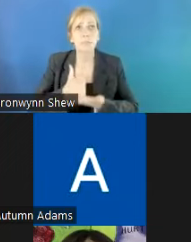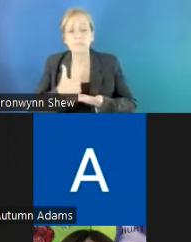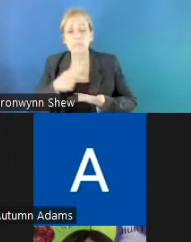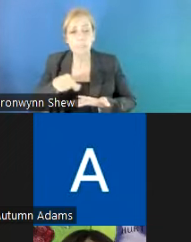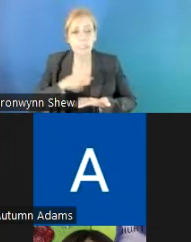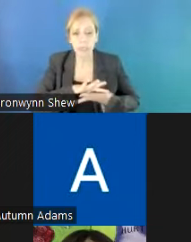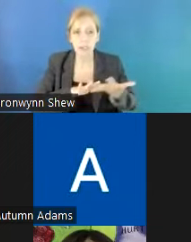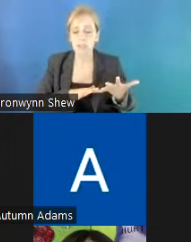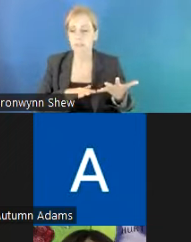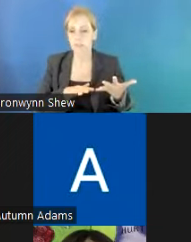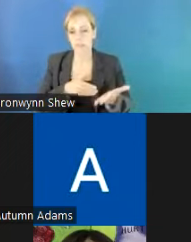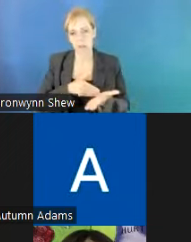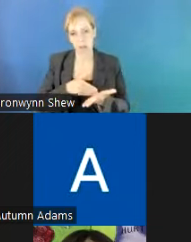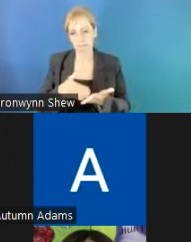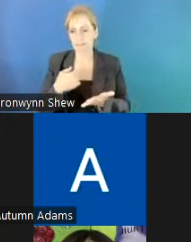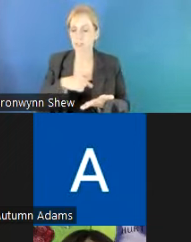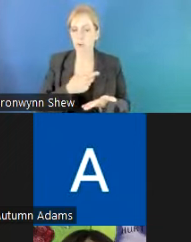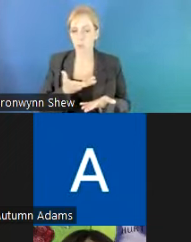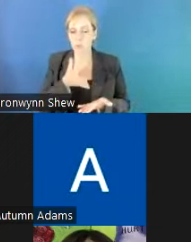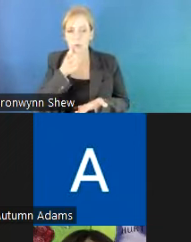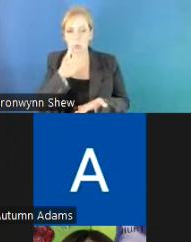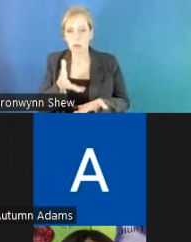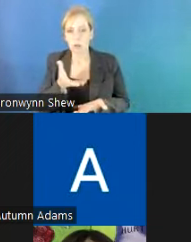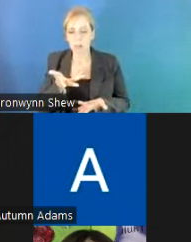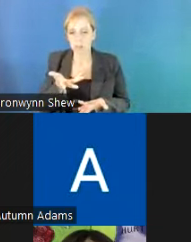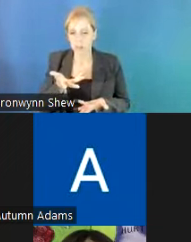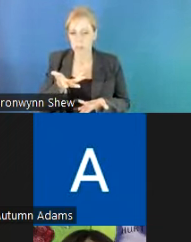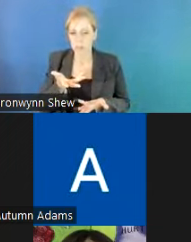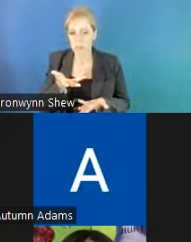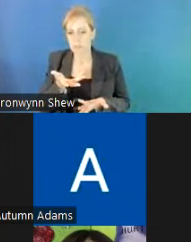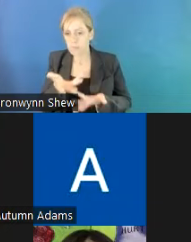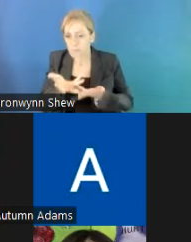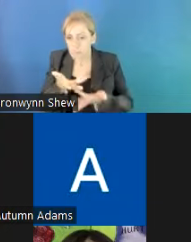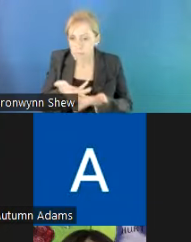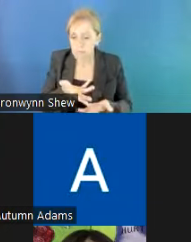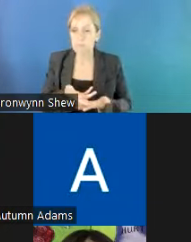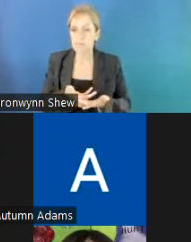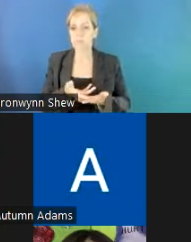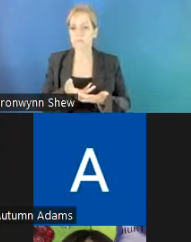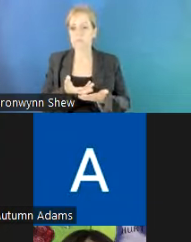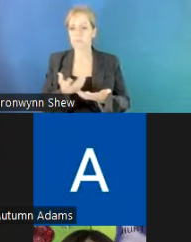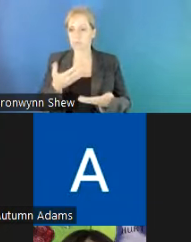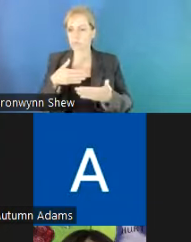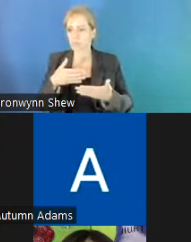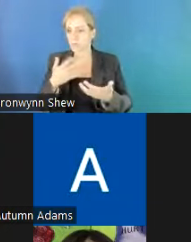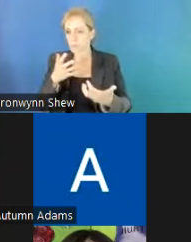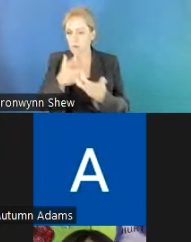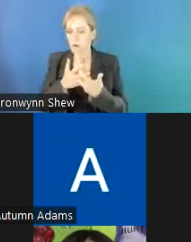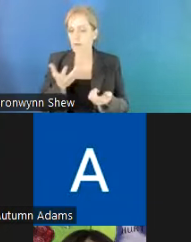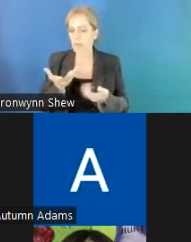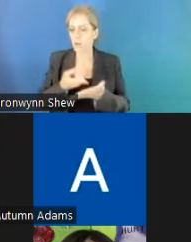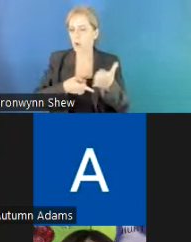we're willing to just accommodate what the survivor needs. Also recognize that you need to